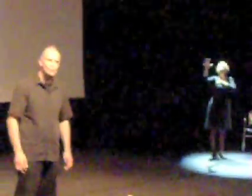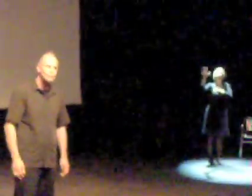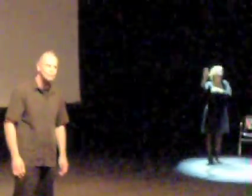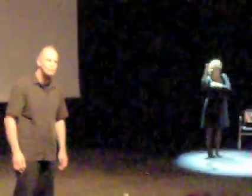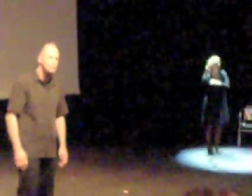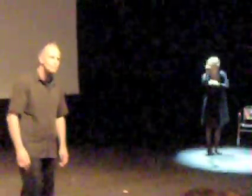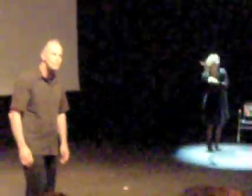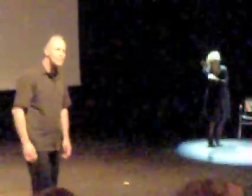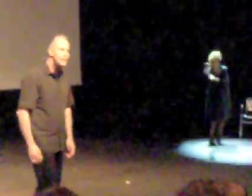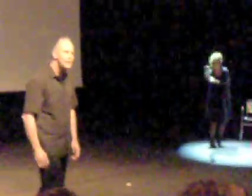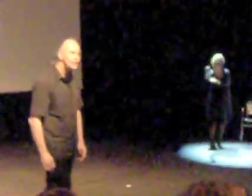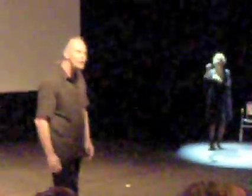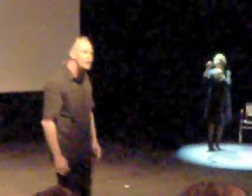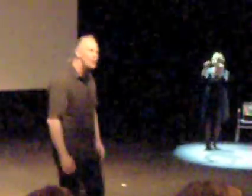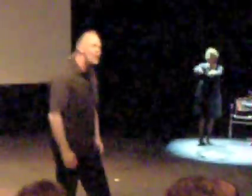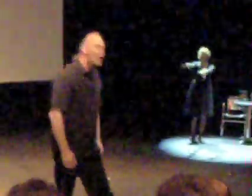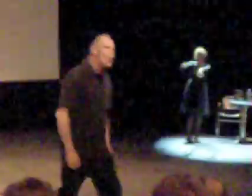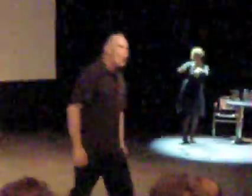own.